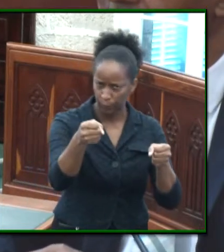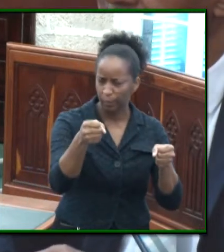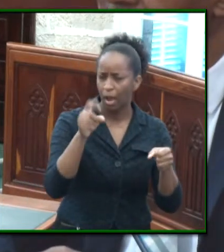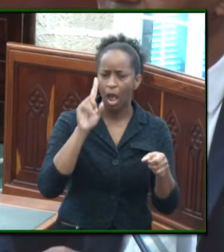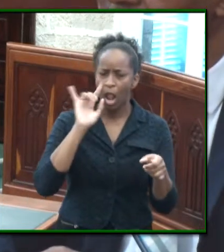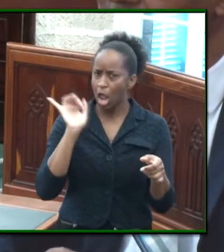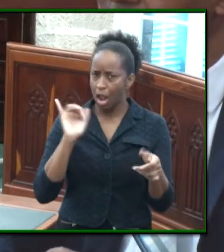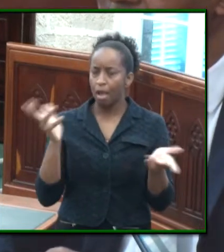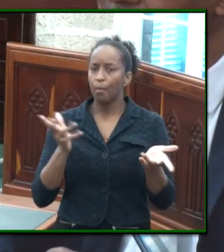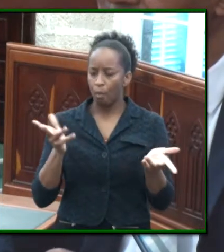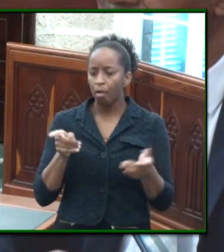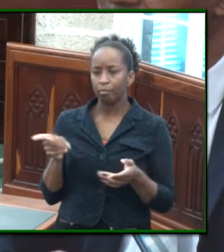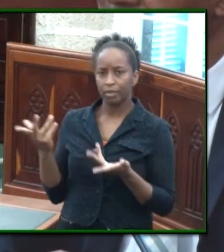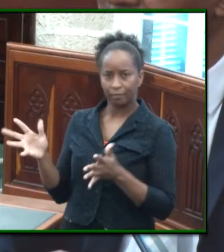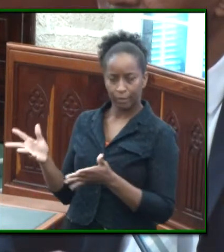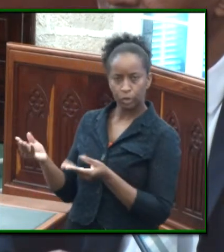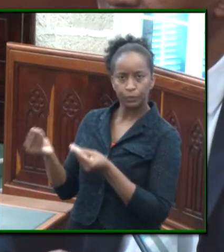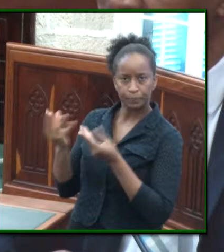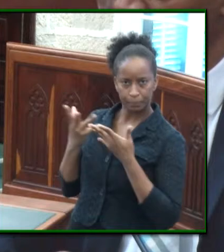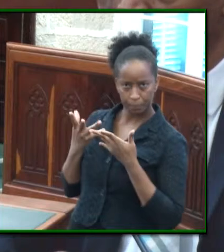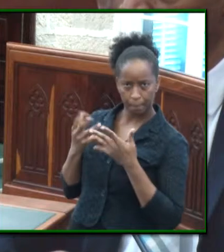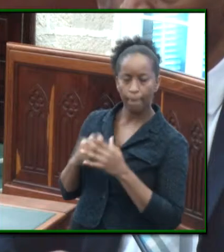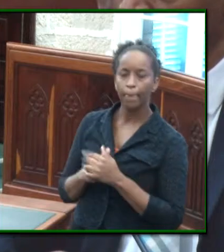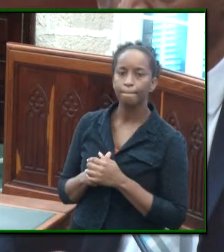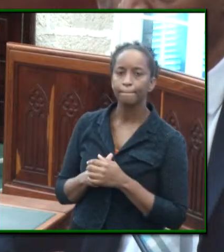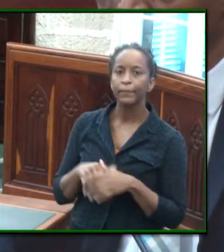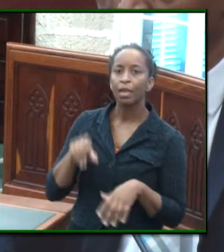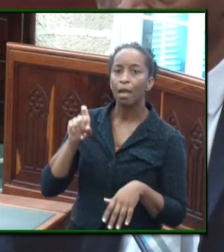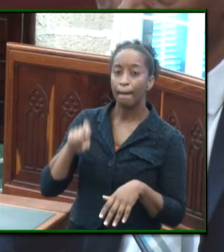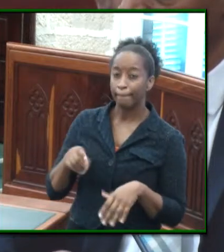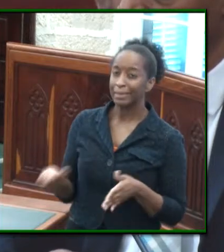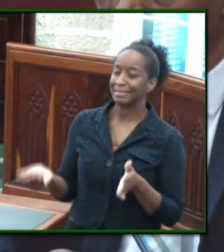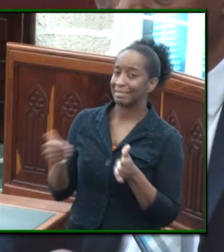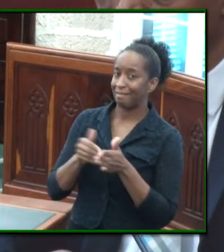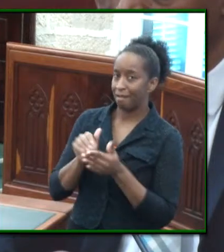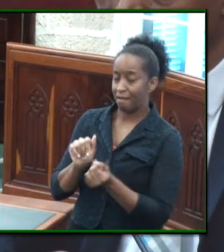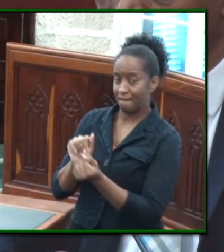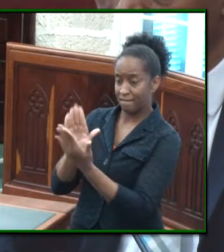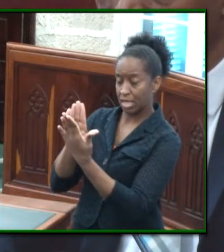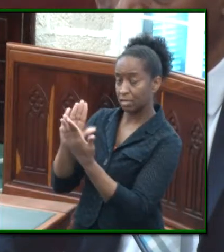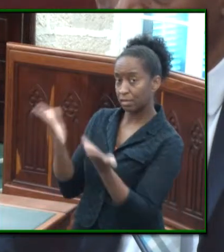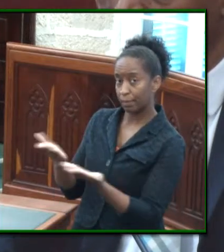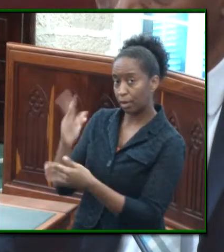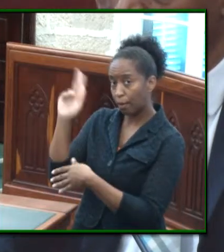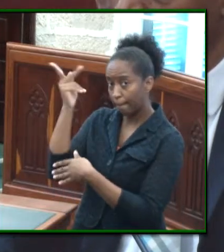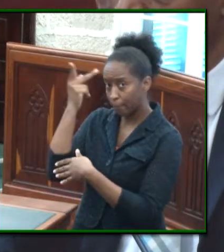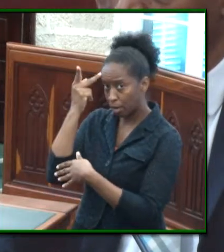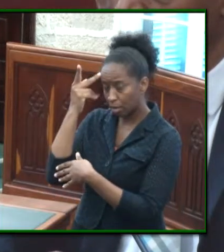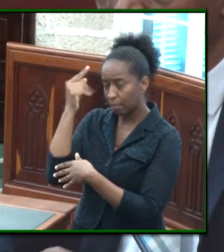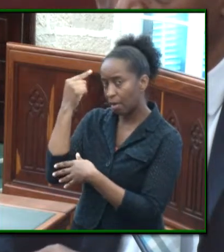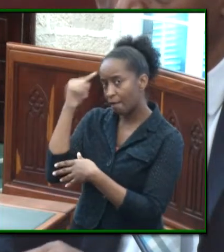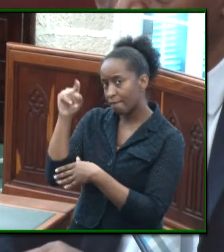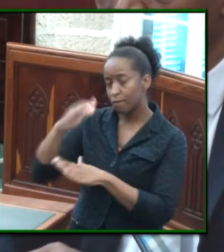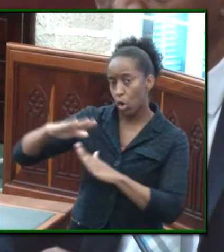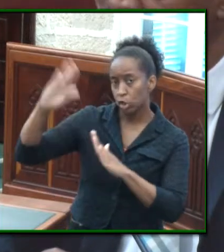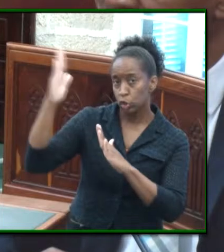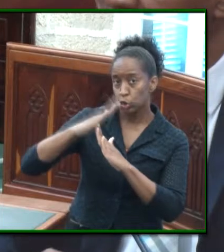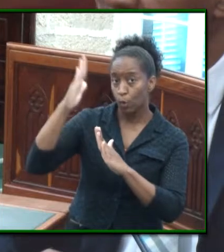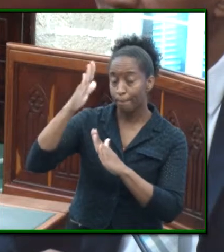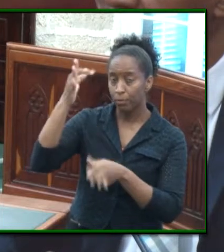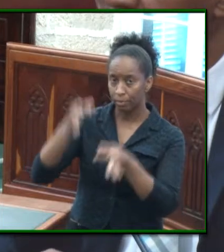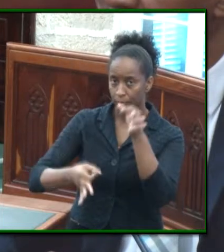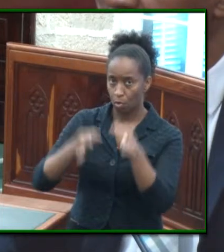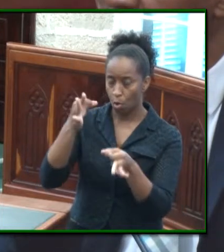Parliament and make a slight amendment to the Supreme Court of Judicature Act because we did not include 1 or 2 categories of